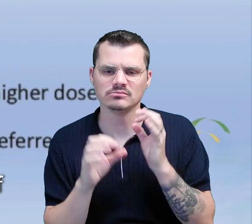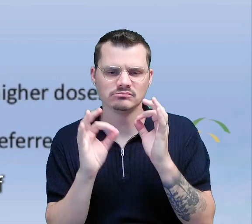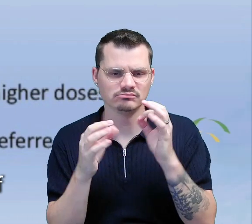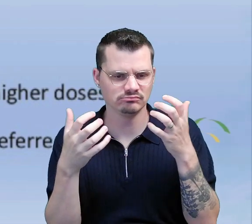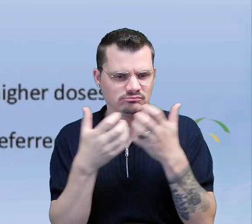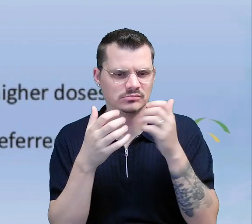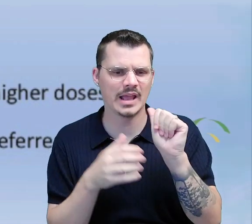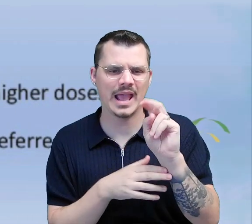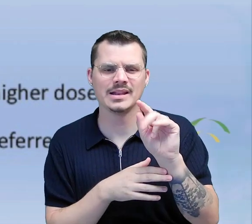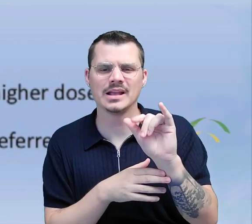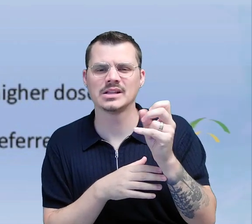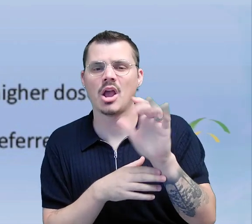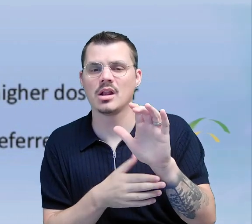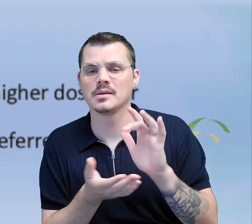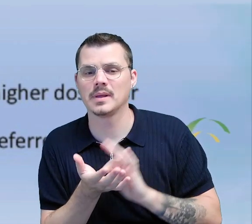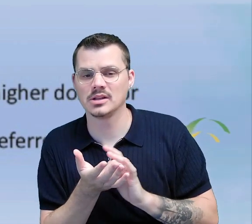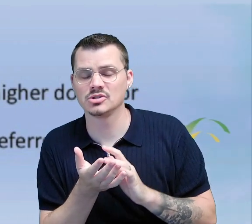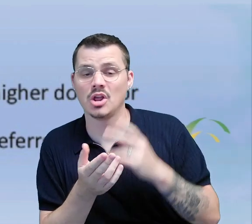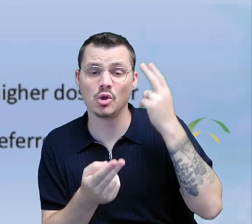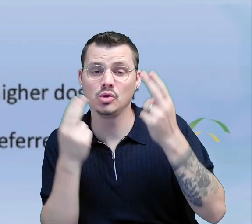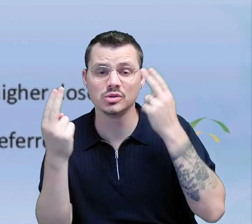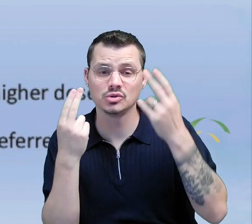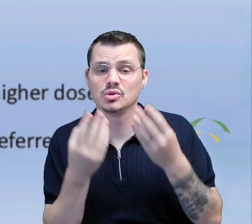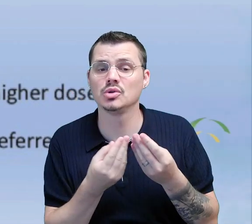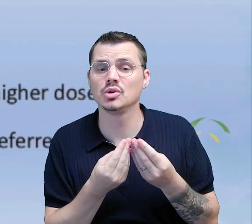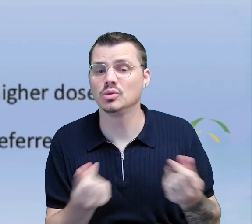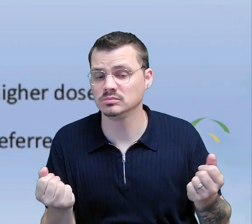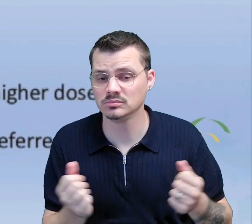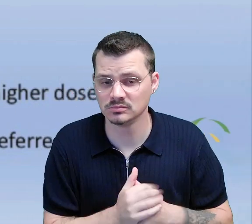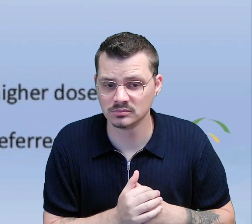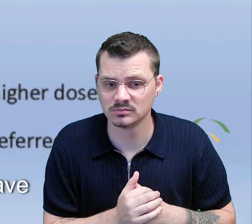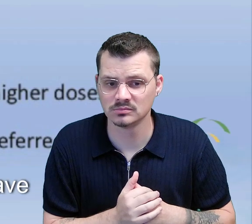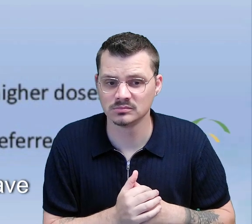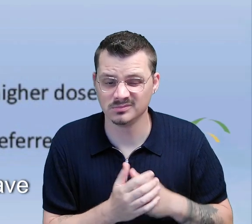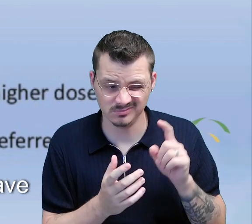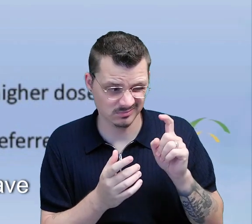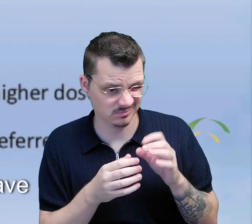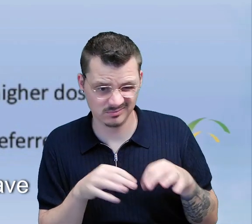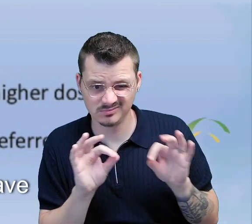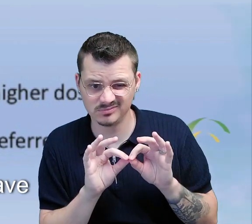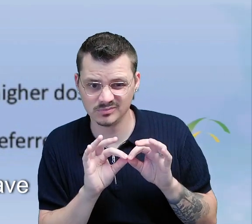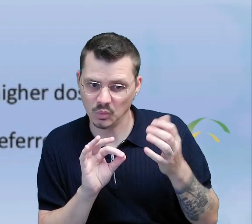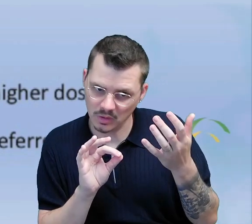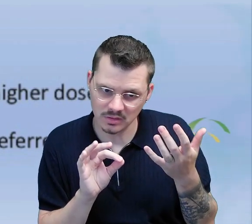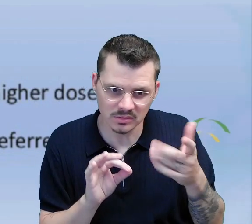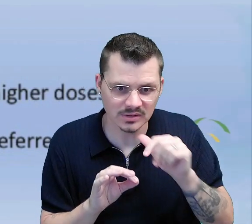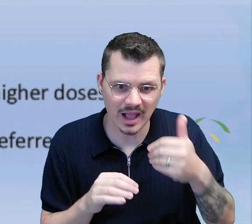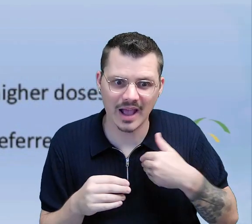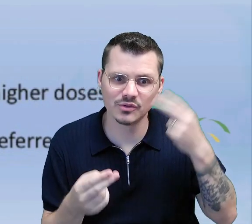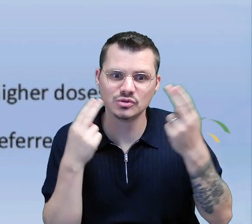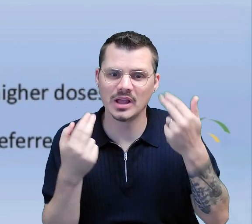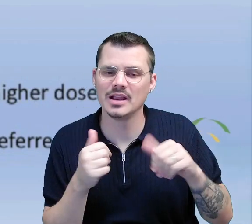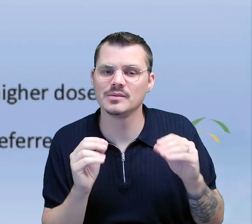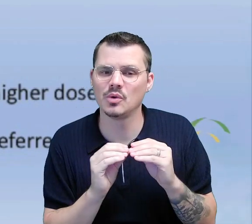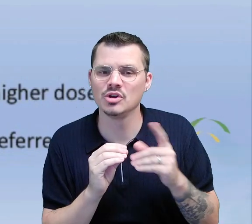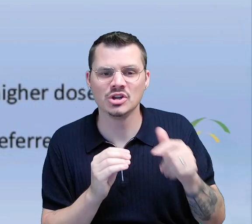adequate doses of antipsychotic medication. Hallucinations went away. Does it matter? Well, she doesn't have those hallucinations anymore.